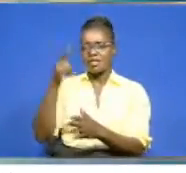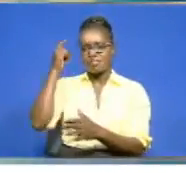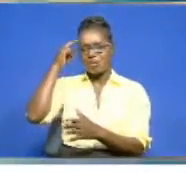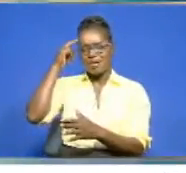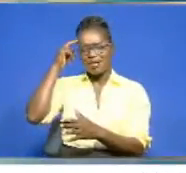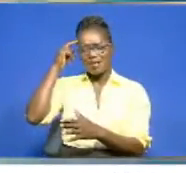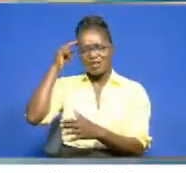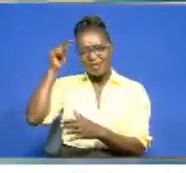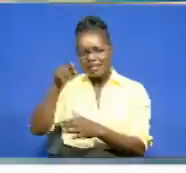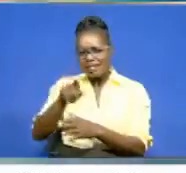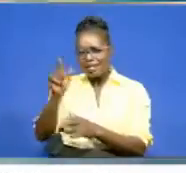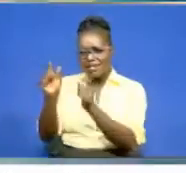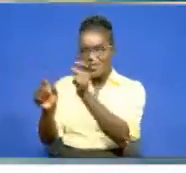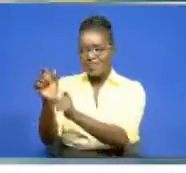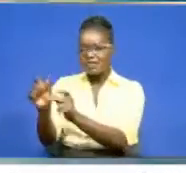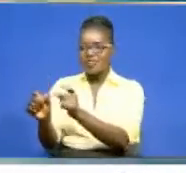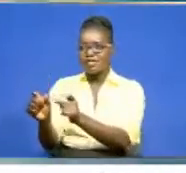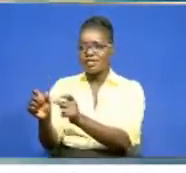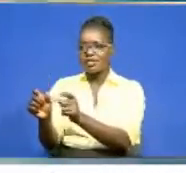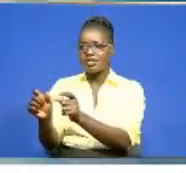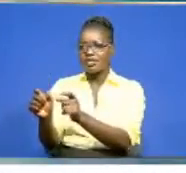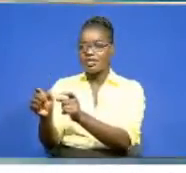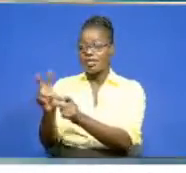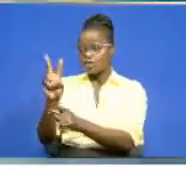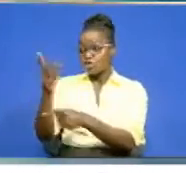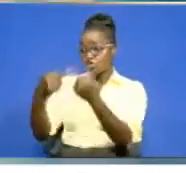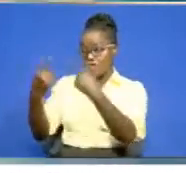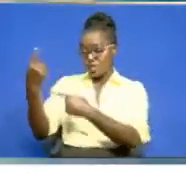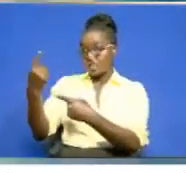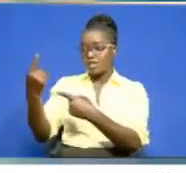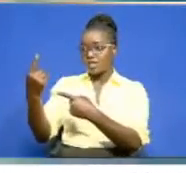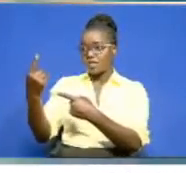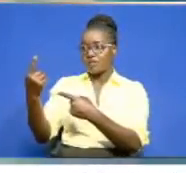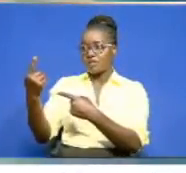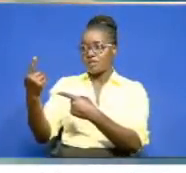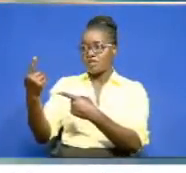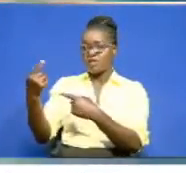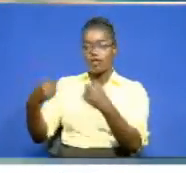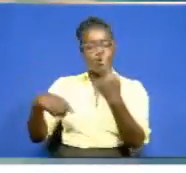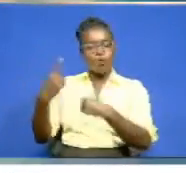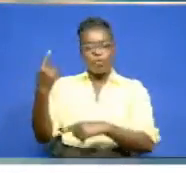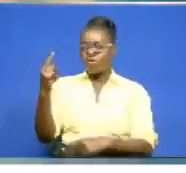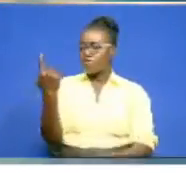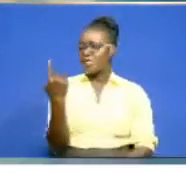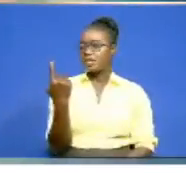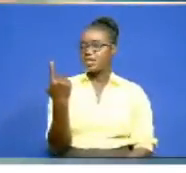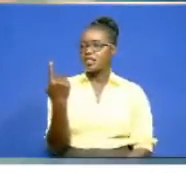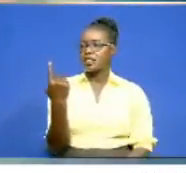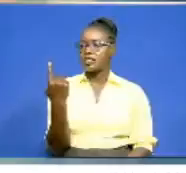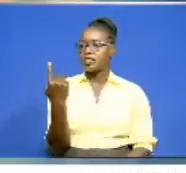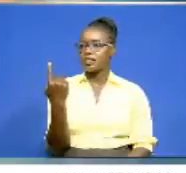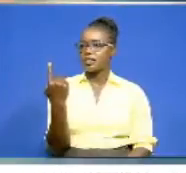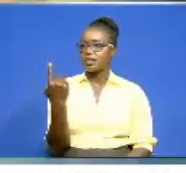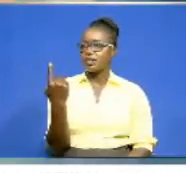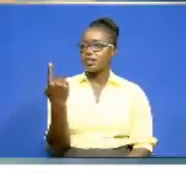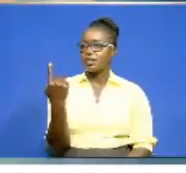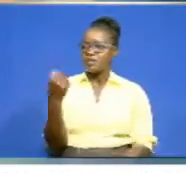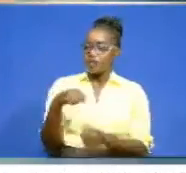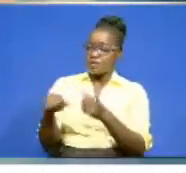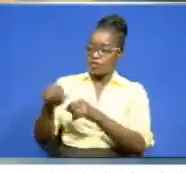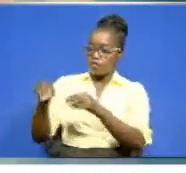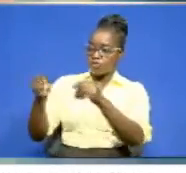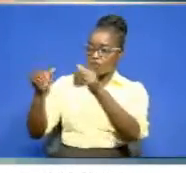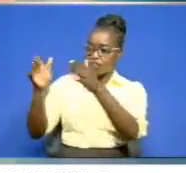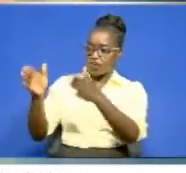that we are going for 2 wins. We won the first win in the first round of